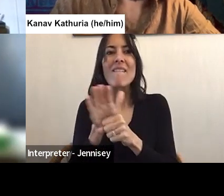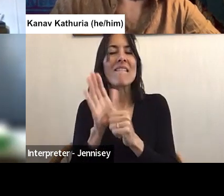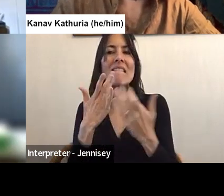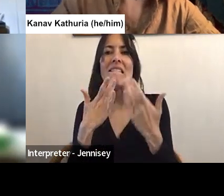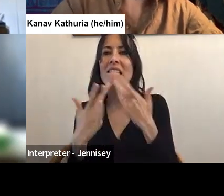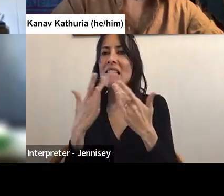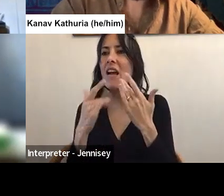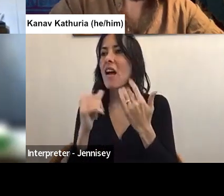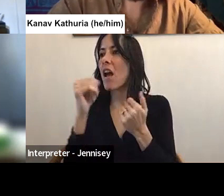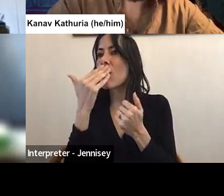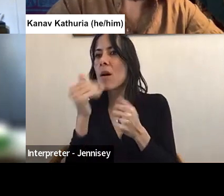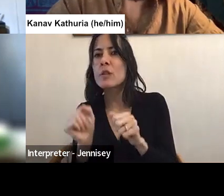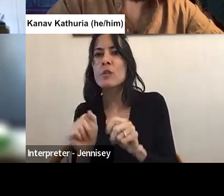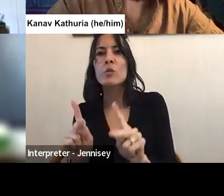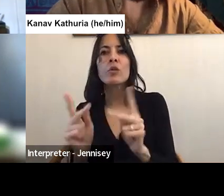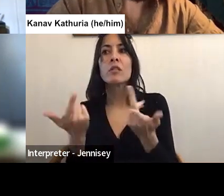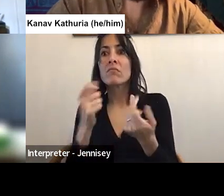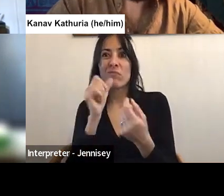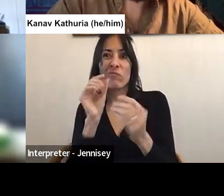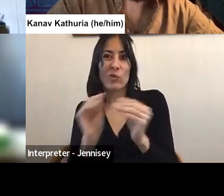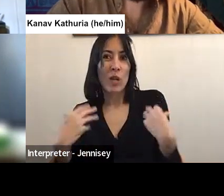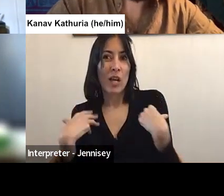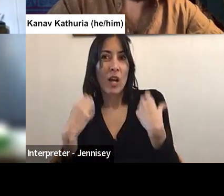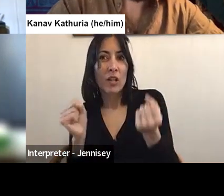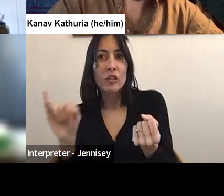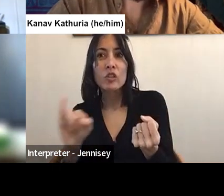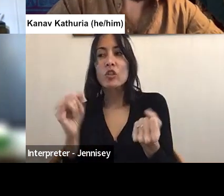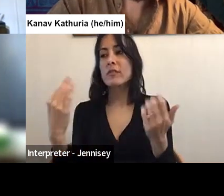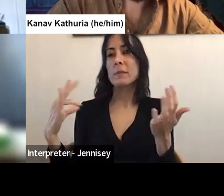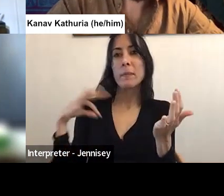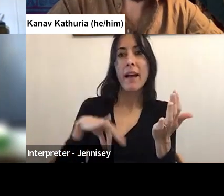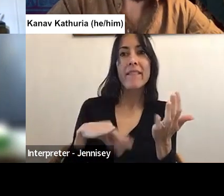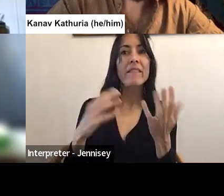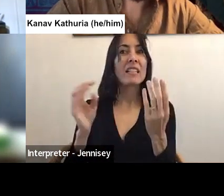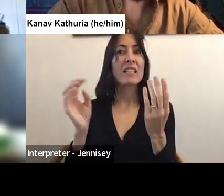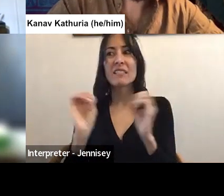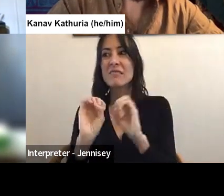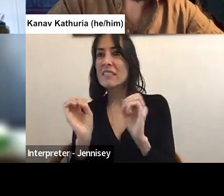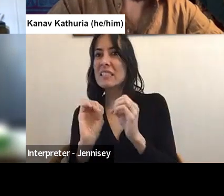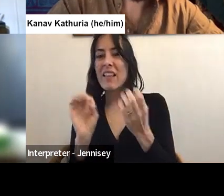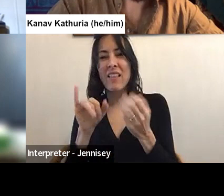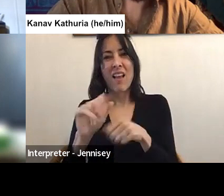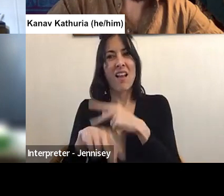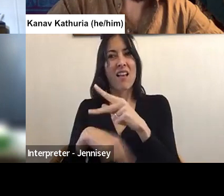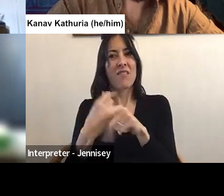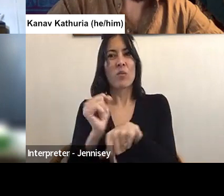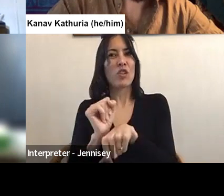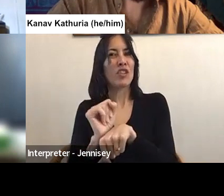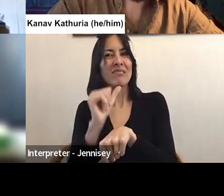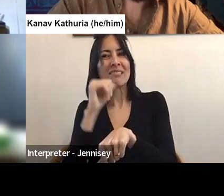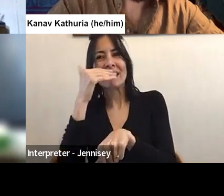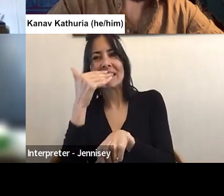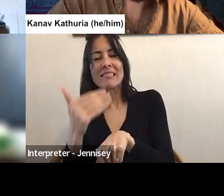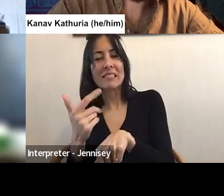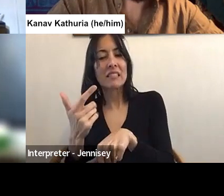opportunity to provide health care for their children and their families and themselves, for instance. And early on